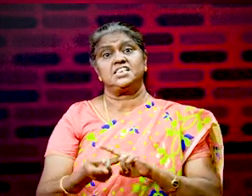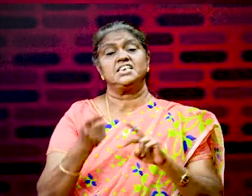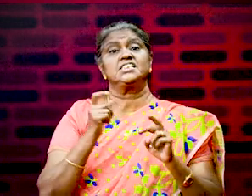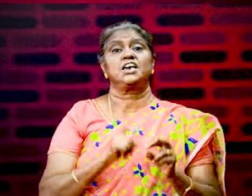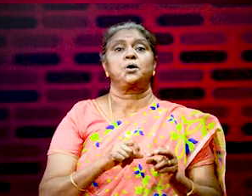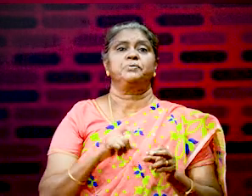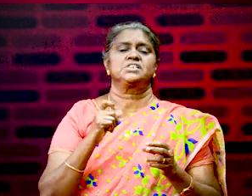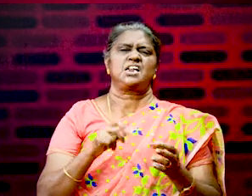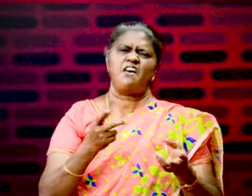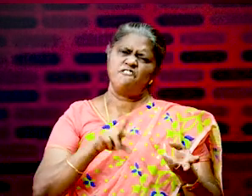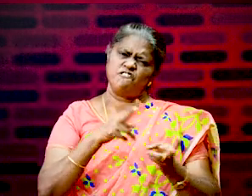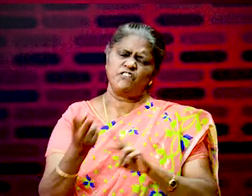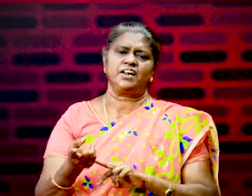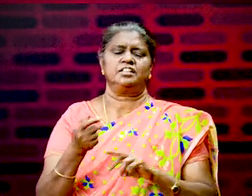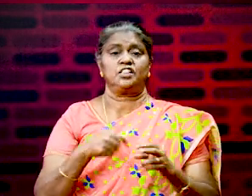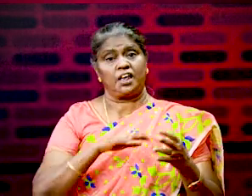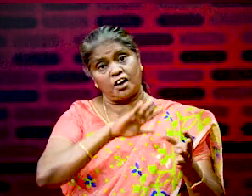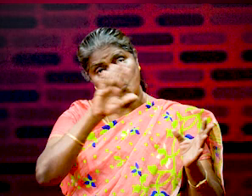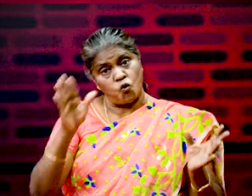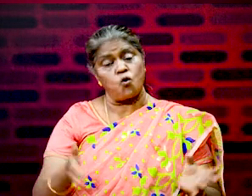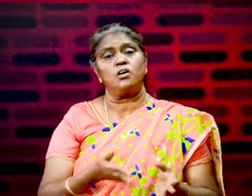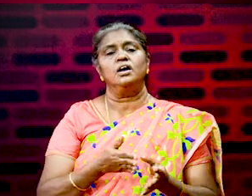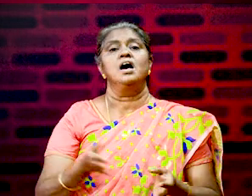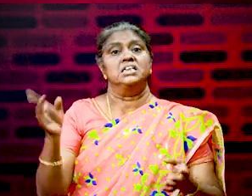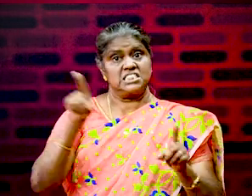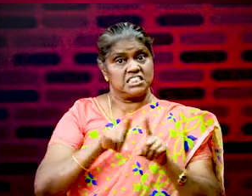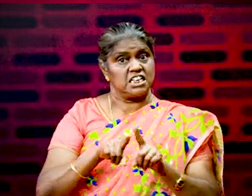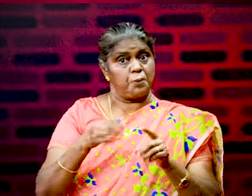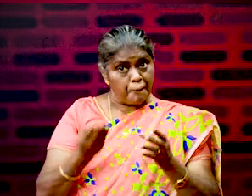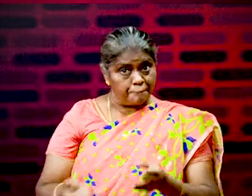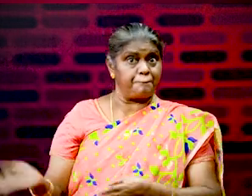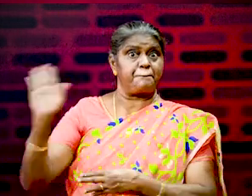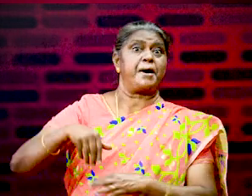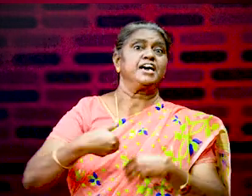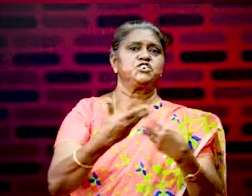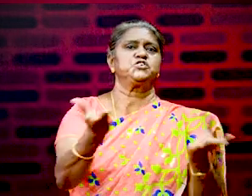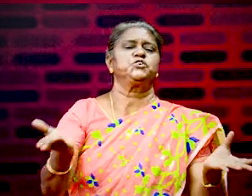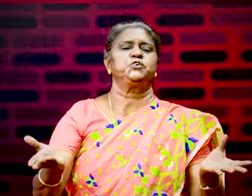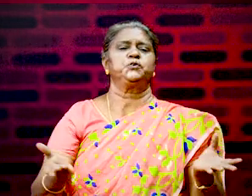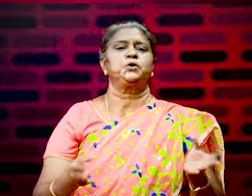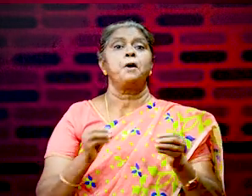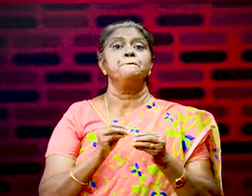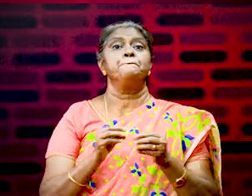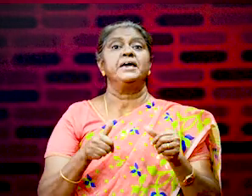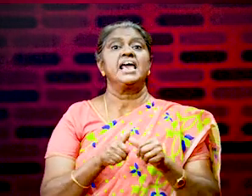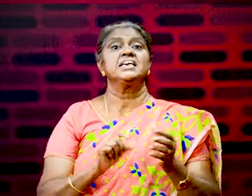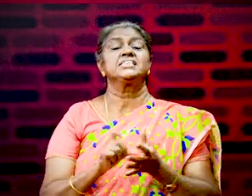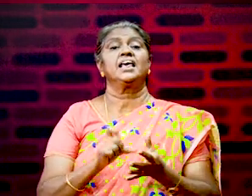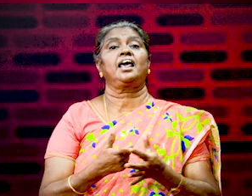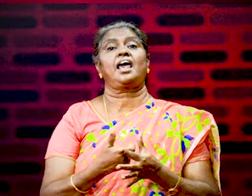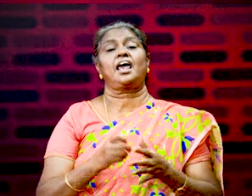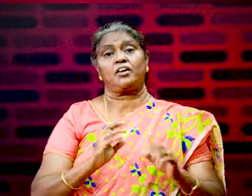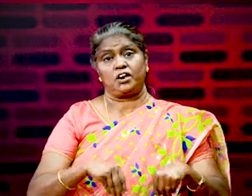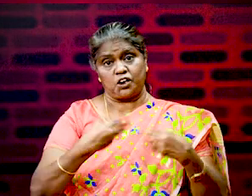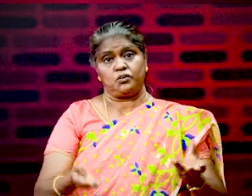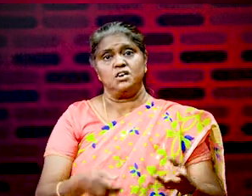it. This month, God will do it. You just believe it. He is a God who recompenses everything.